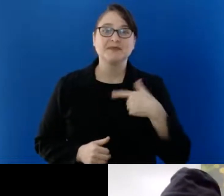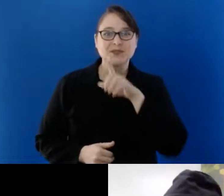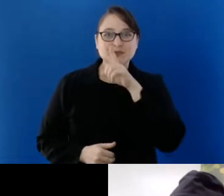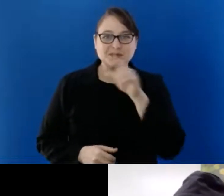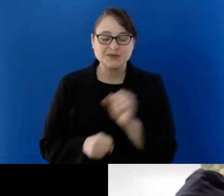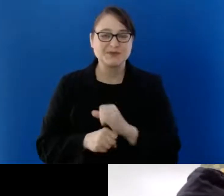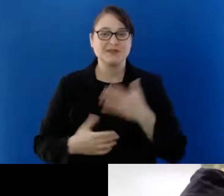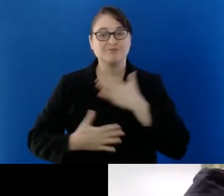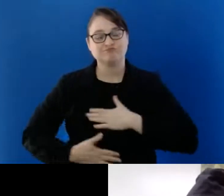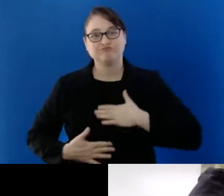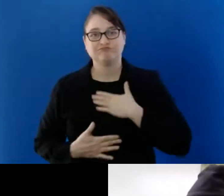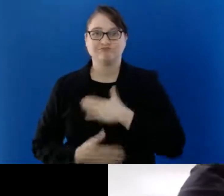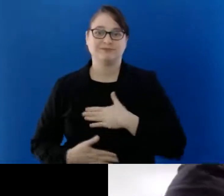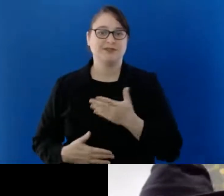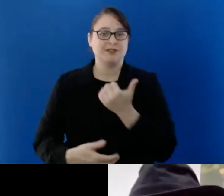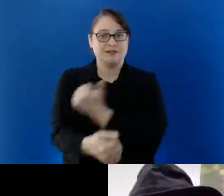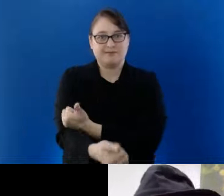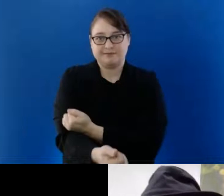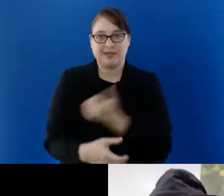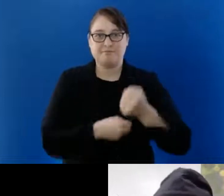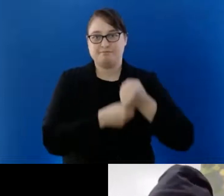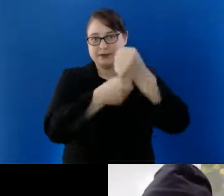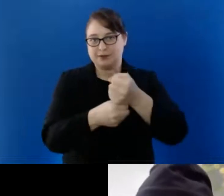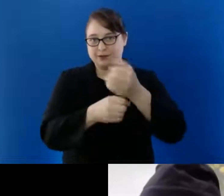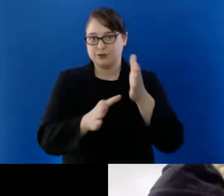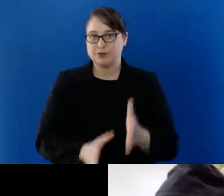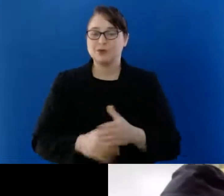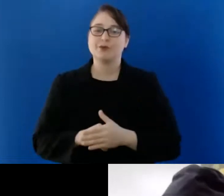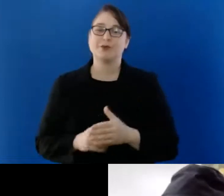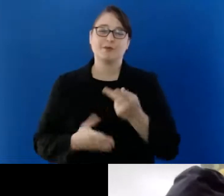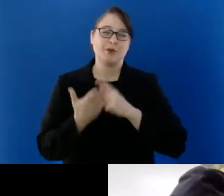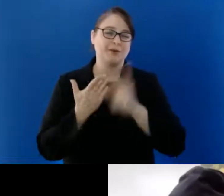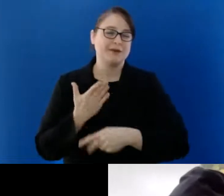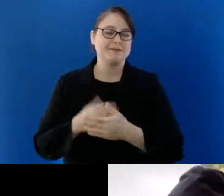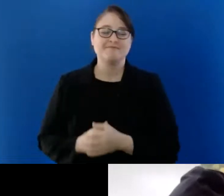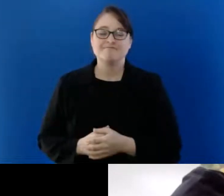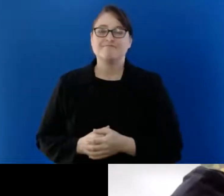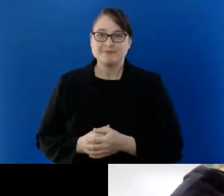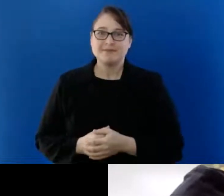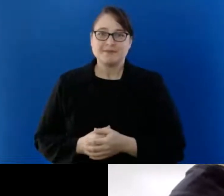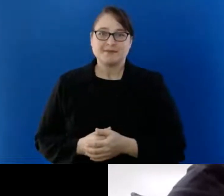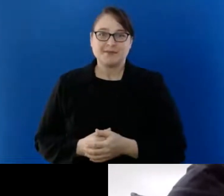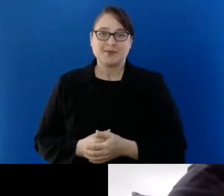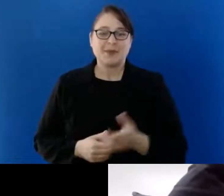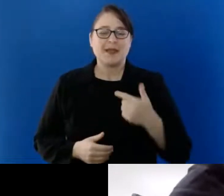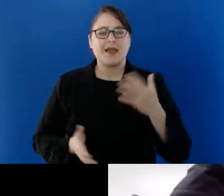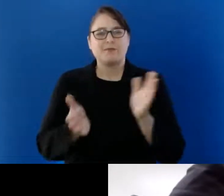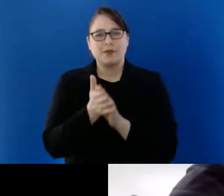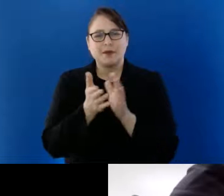the vaccination ambassador program. And I